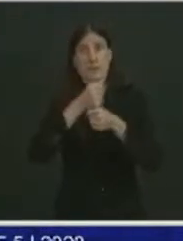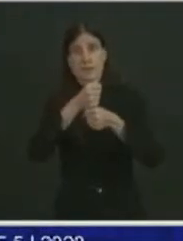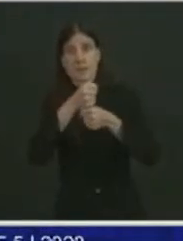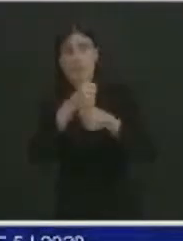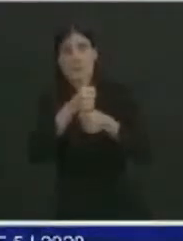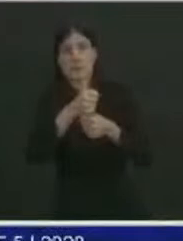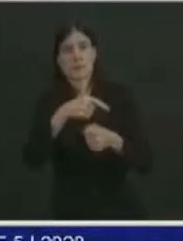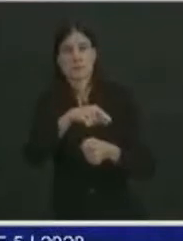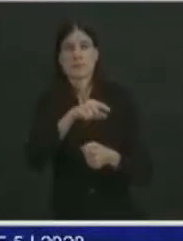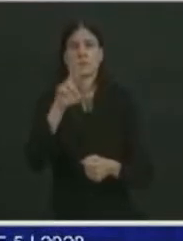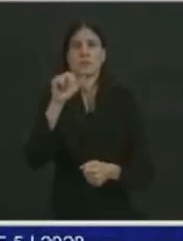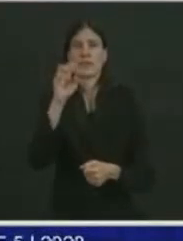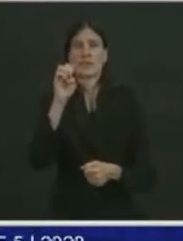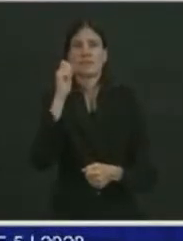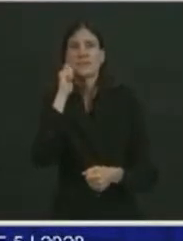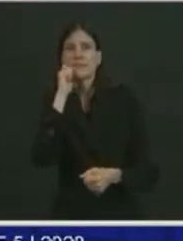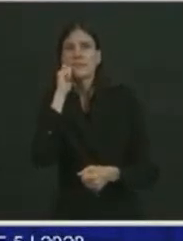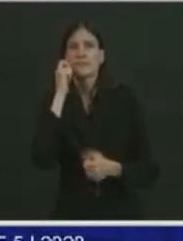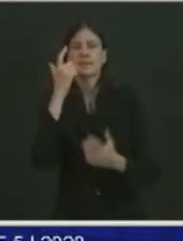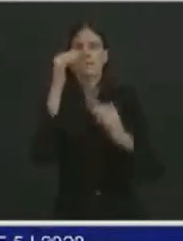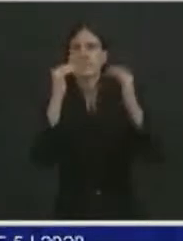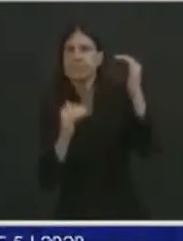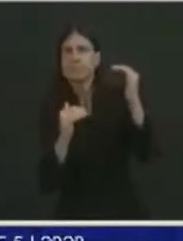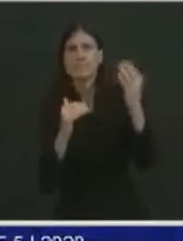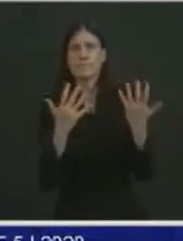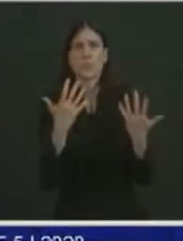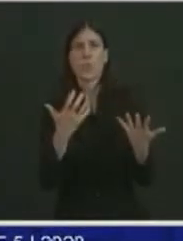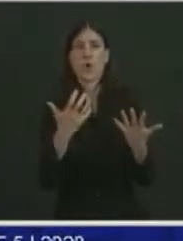to prevent the spread of COVID-19.